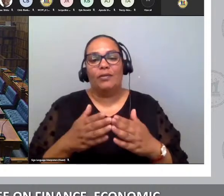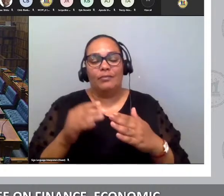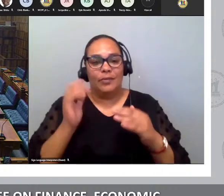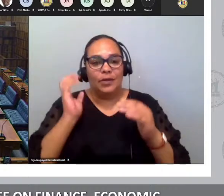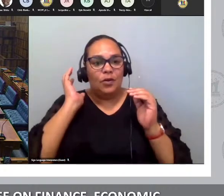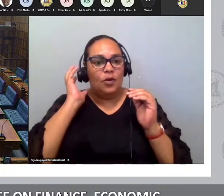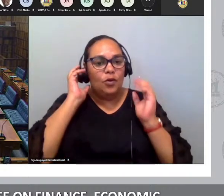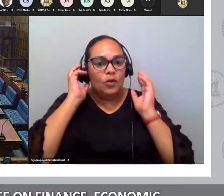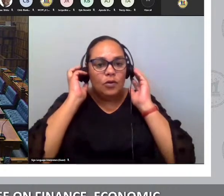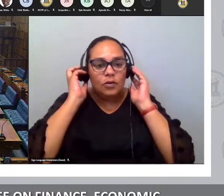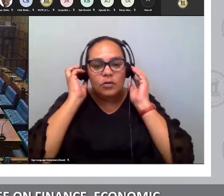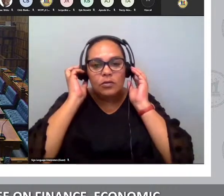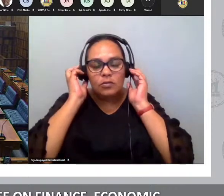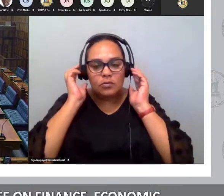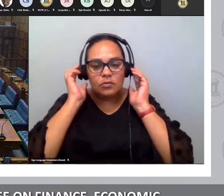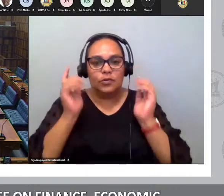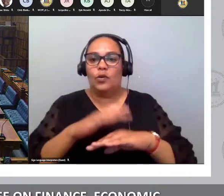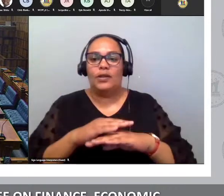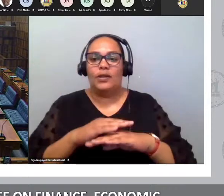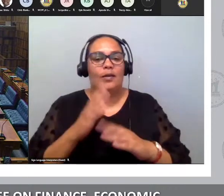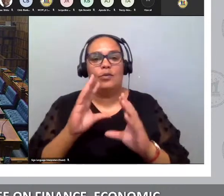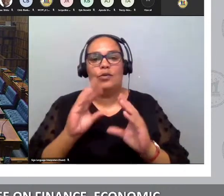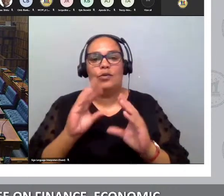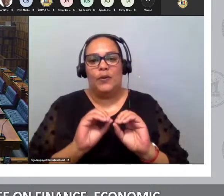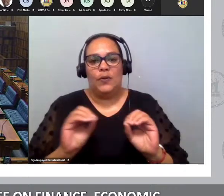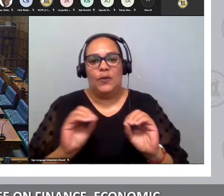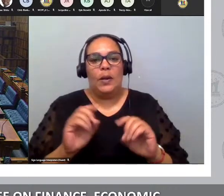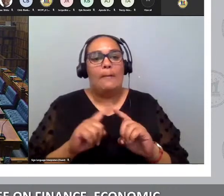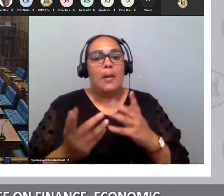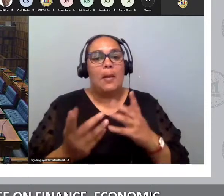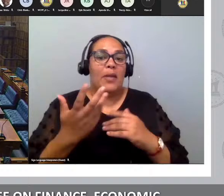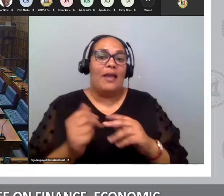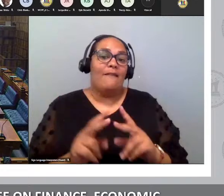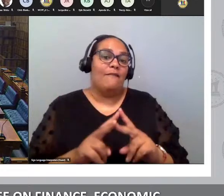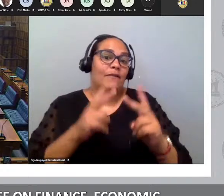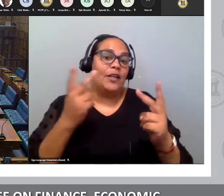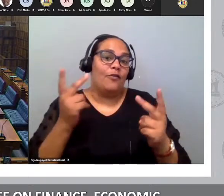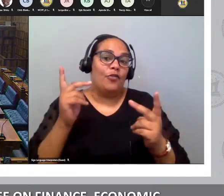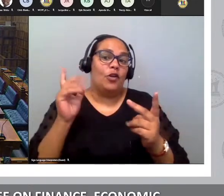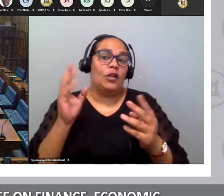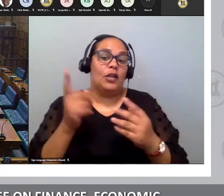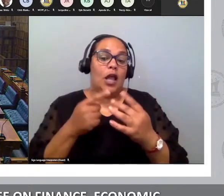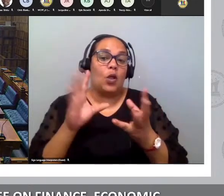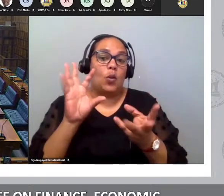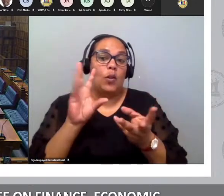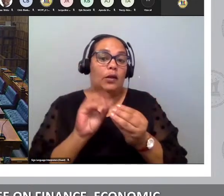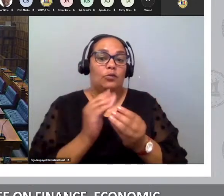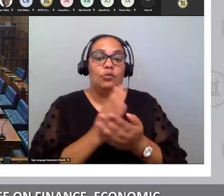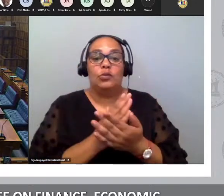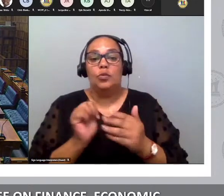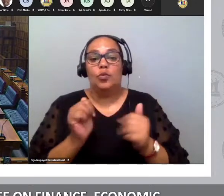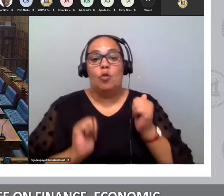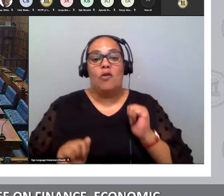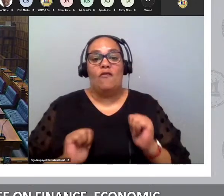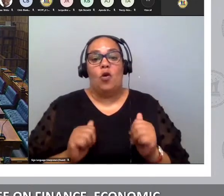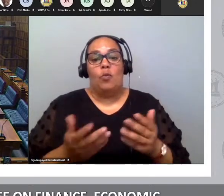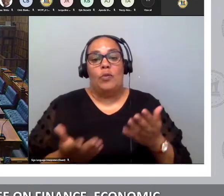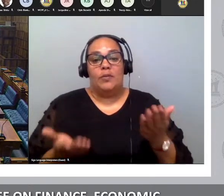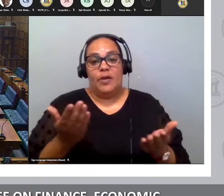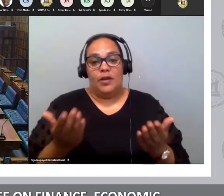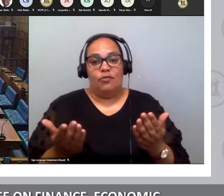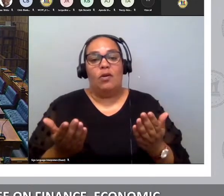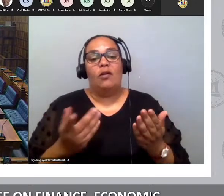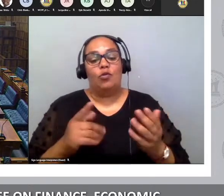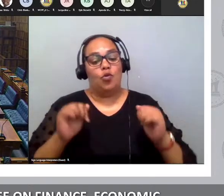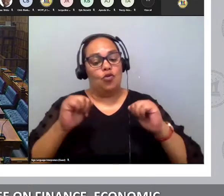does not stop the terminal might have a different calculation in regard to some of the performance measures and the